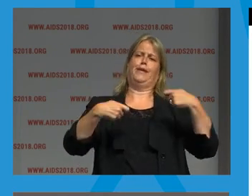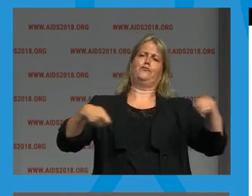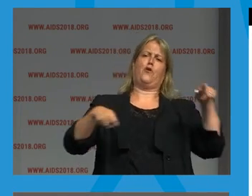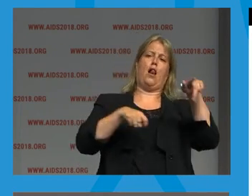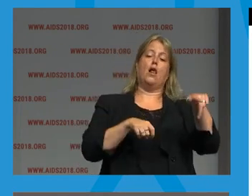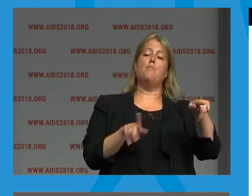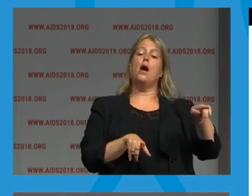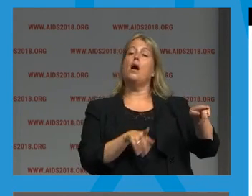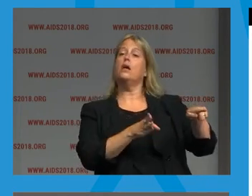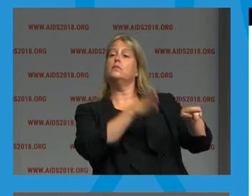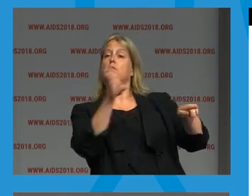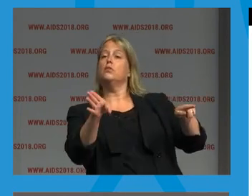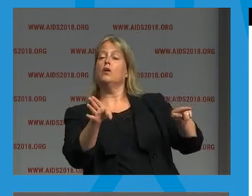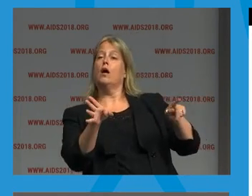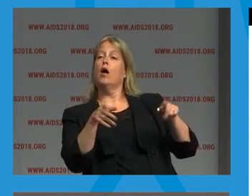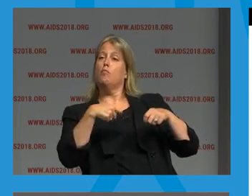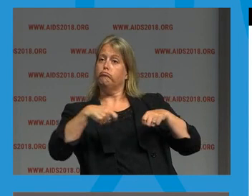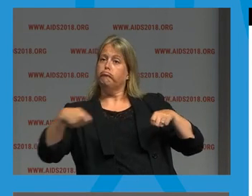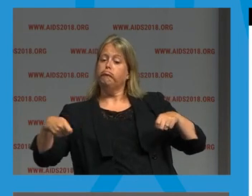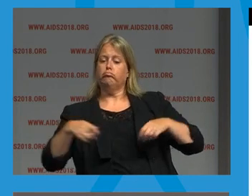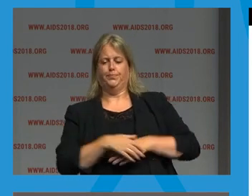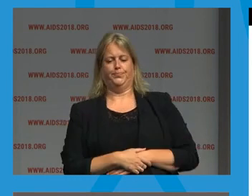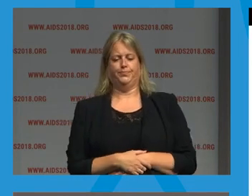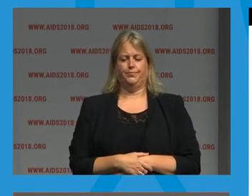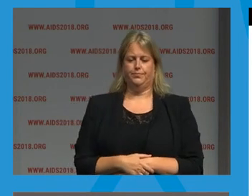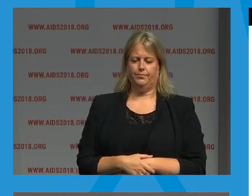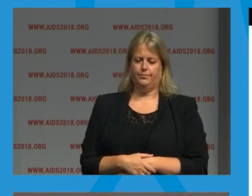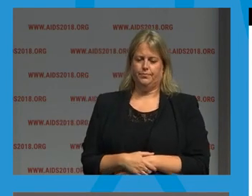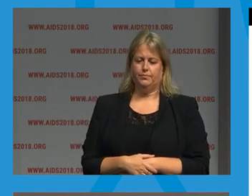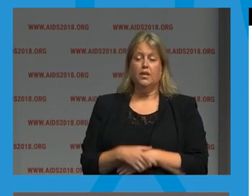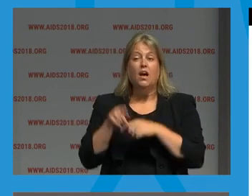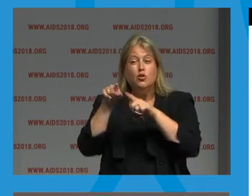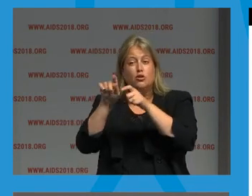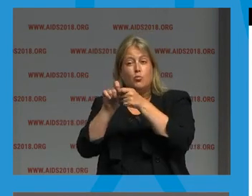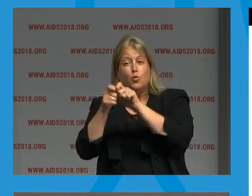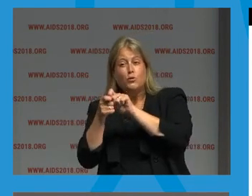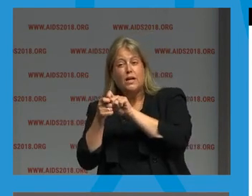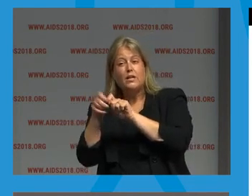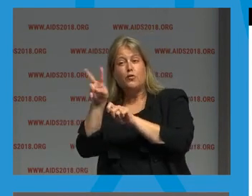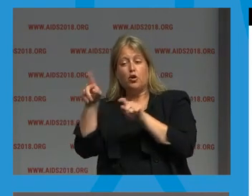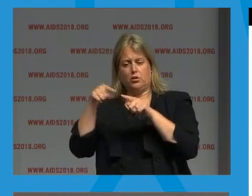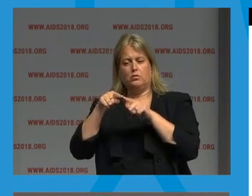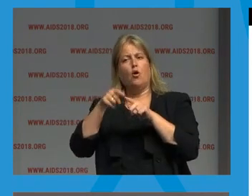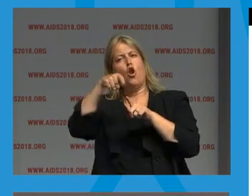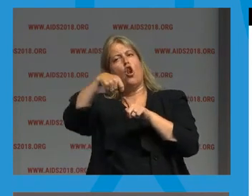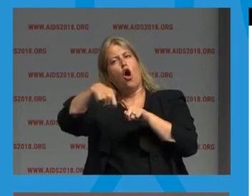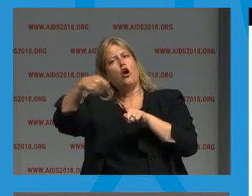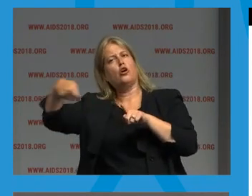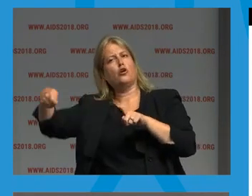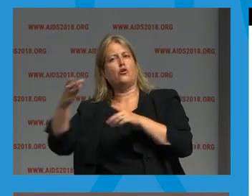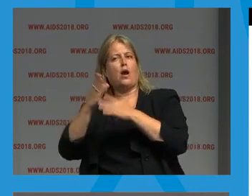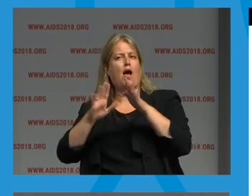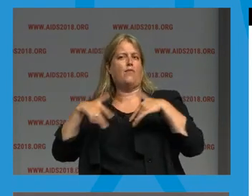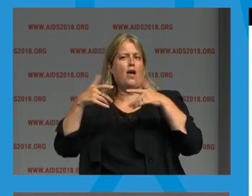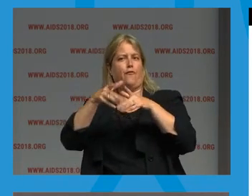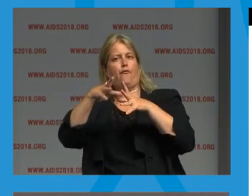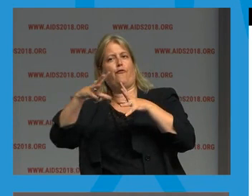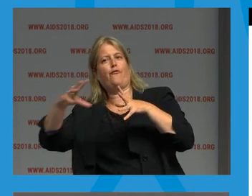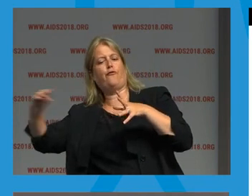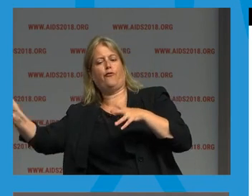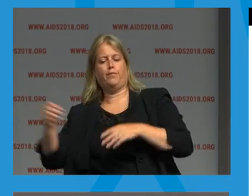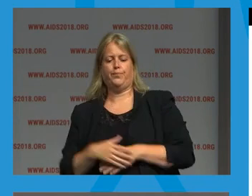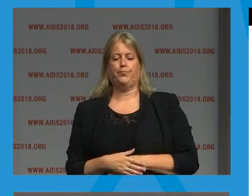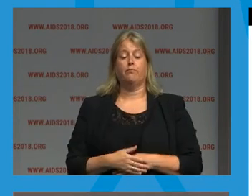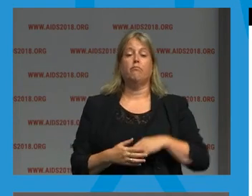prolonged pharmacokinetics of VRC01 that has been mutated for longer half-life. Another possibility